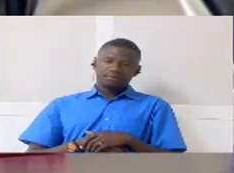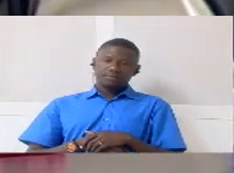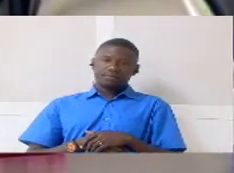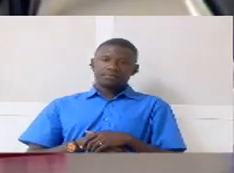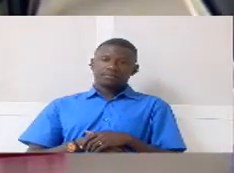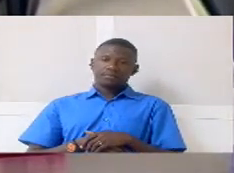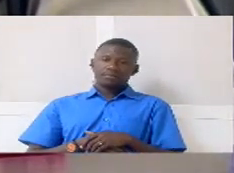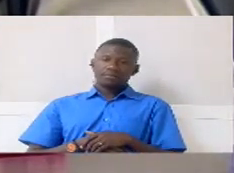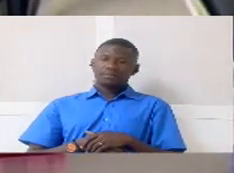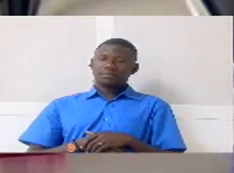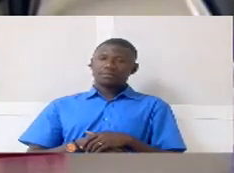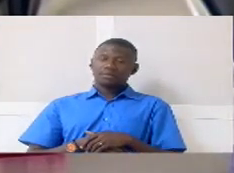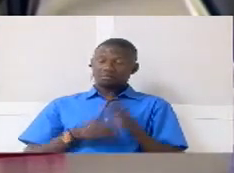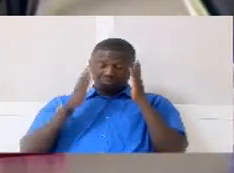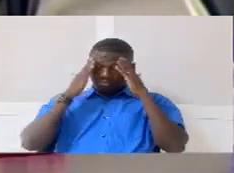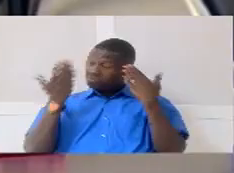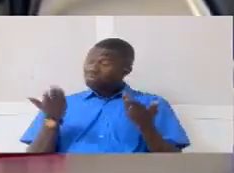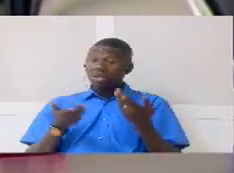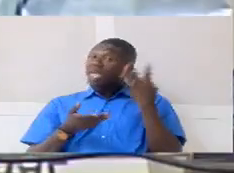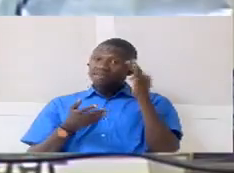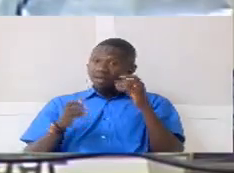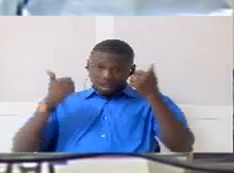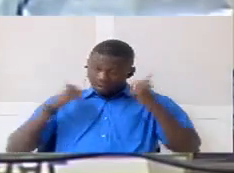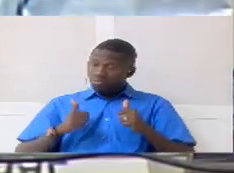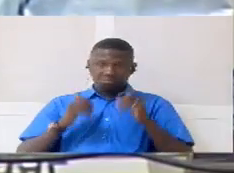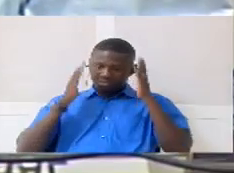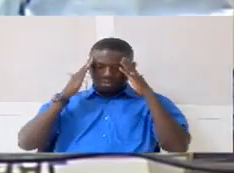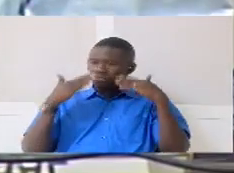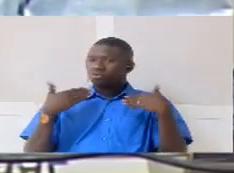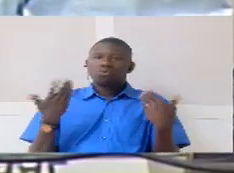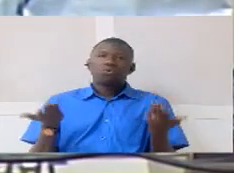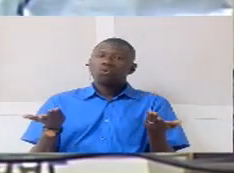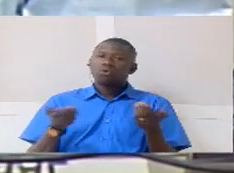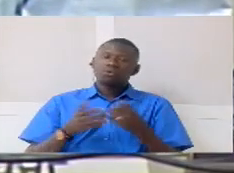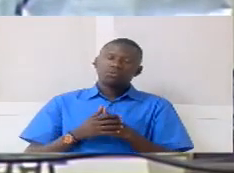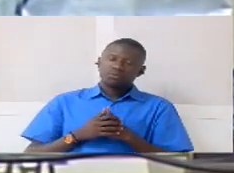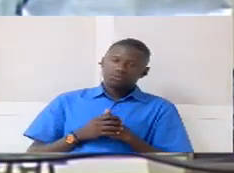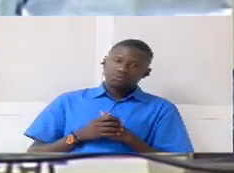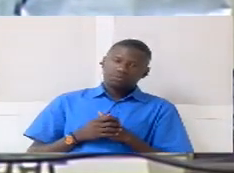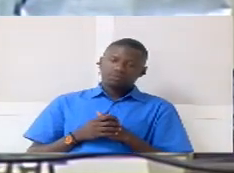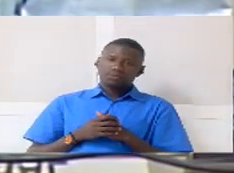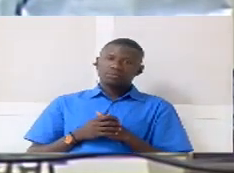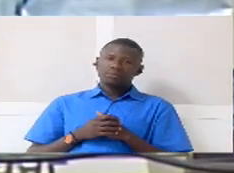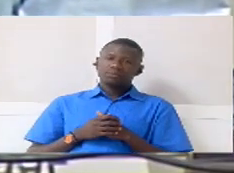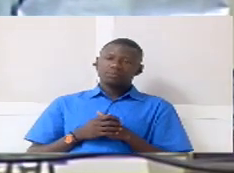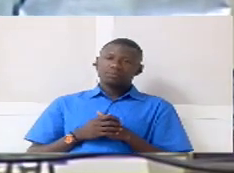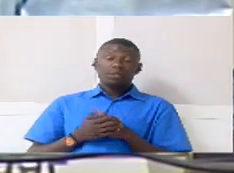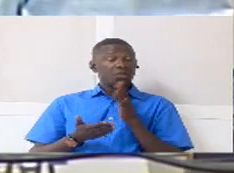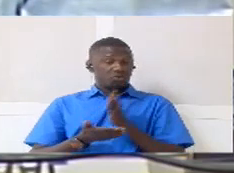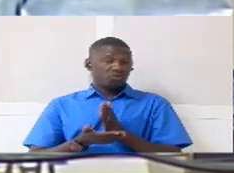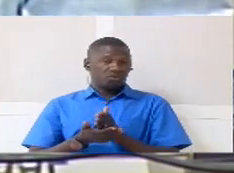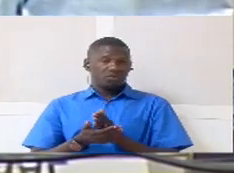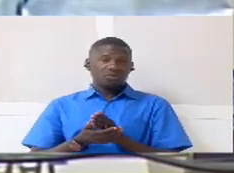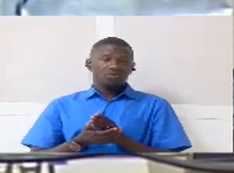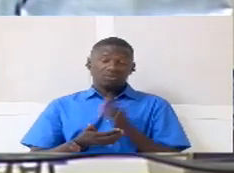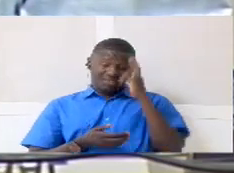Even if it happened, I was not aware. And of course, the reasonable explanation would be that prison